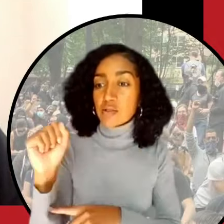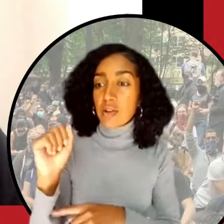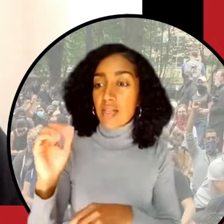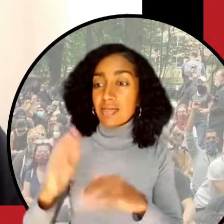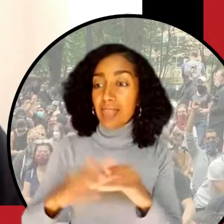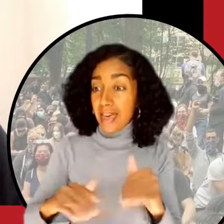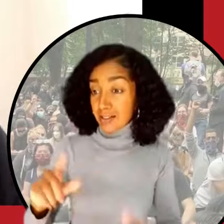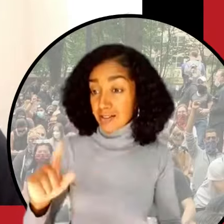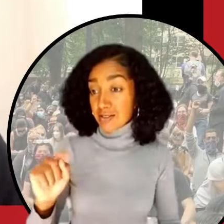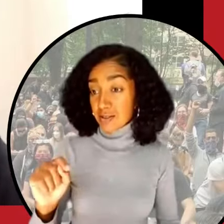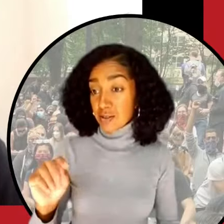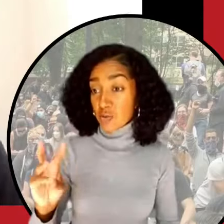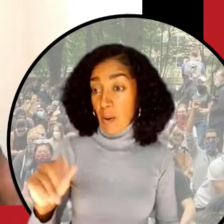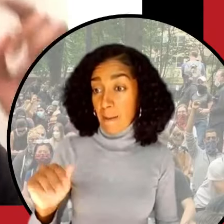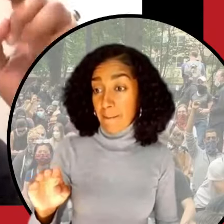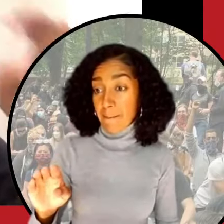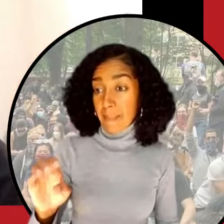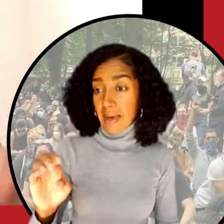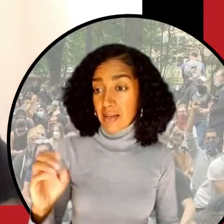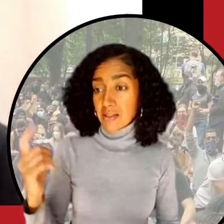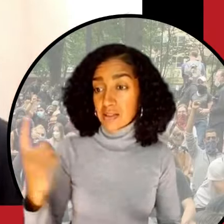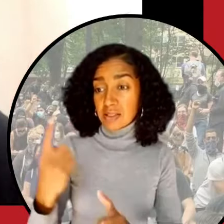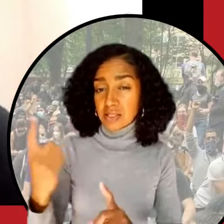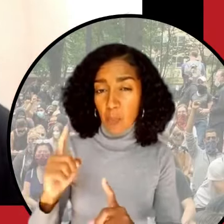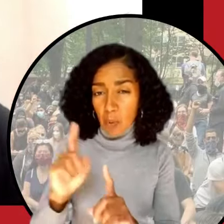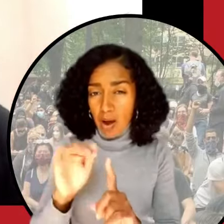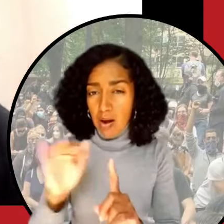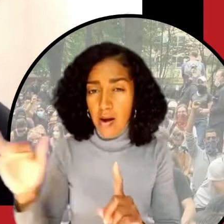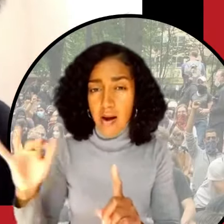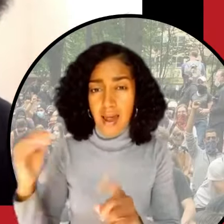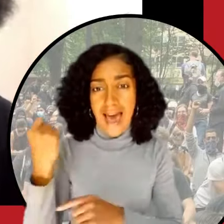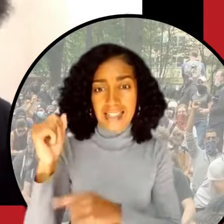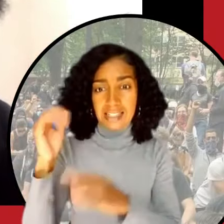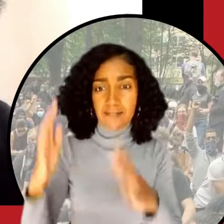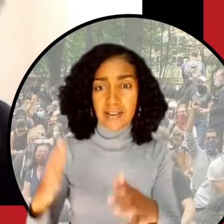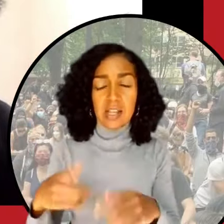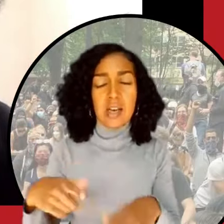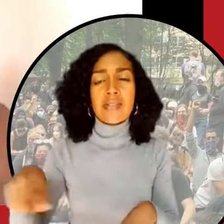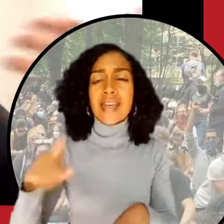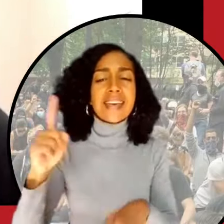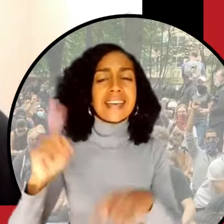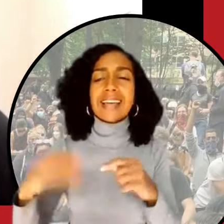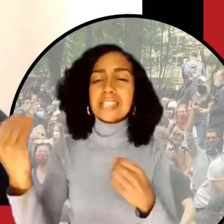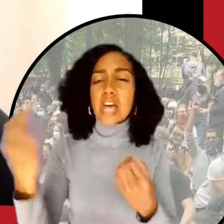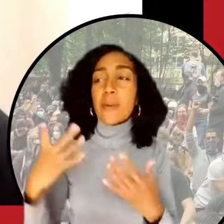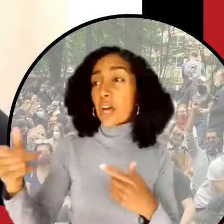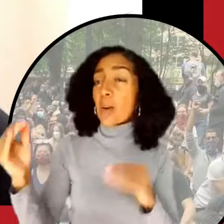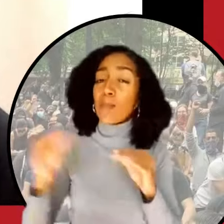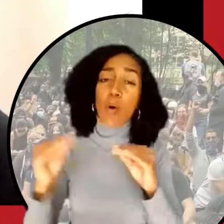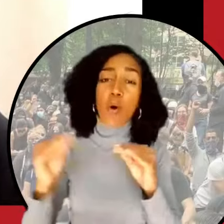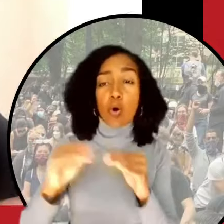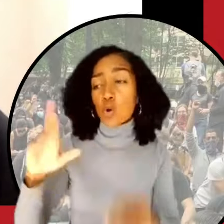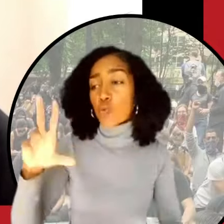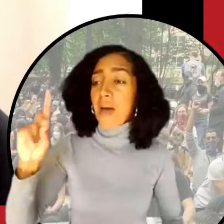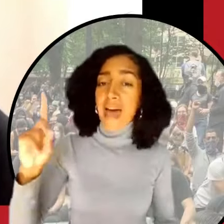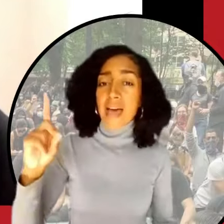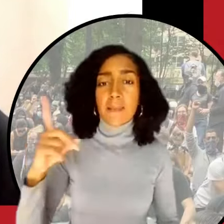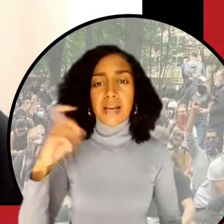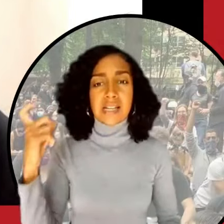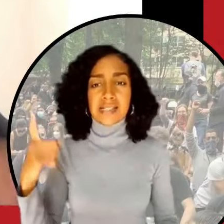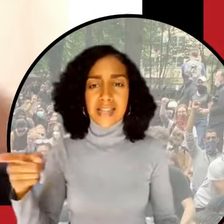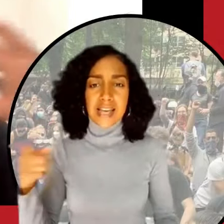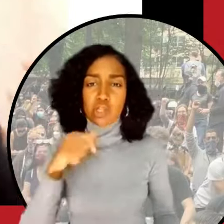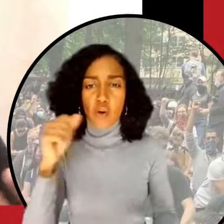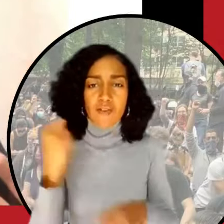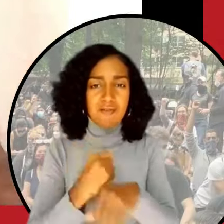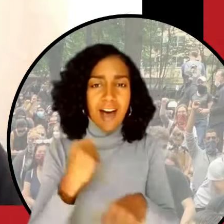can tell me in a 21st century context that they're more rad because they don't fight for electoral justice than Fannie Lou Hamer. I think folks would